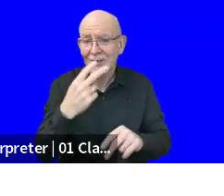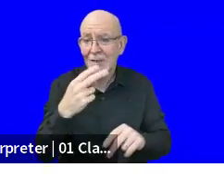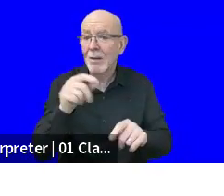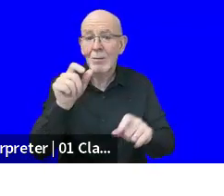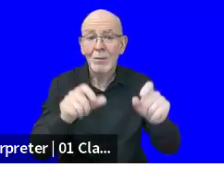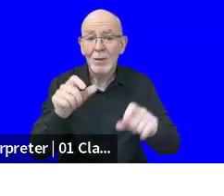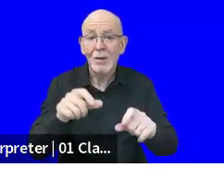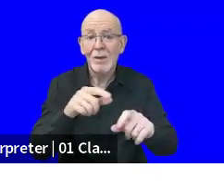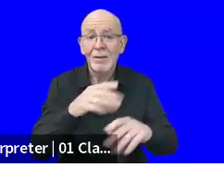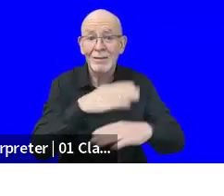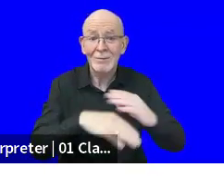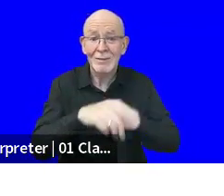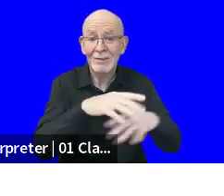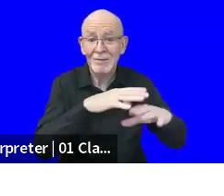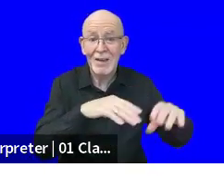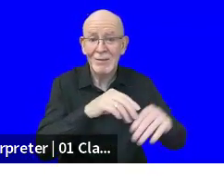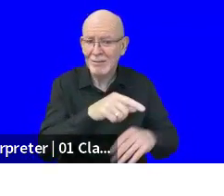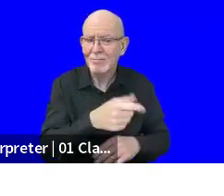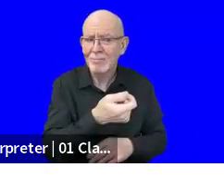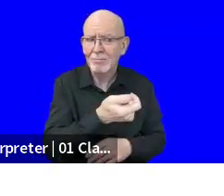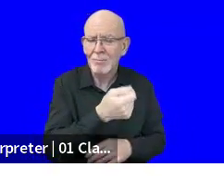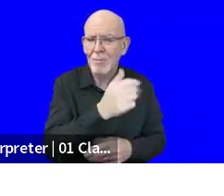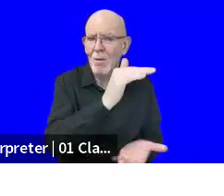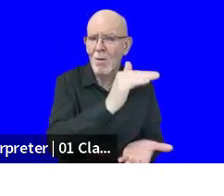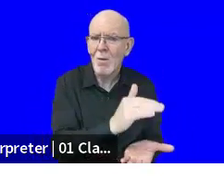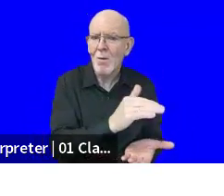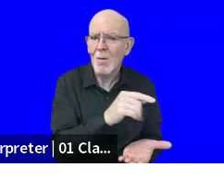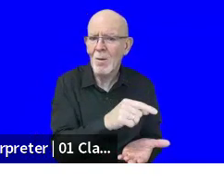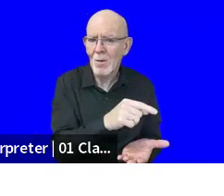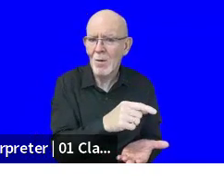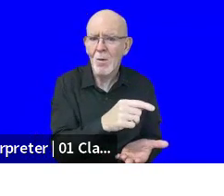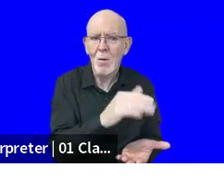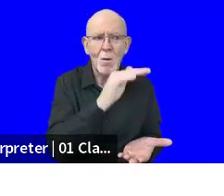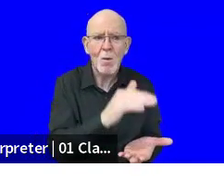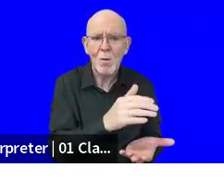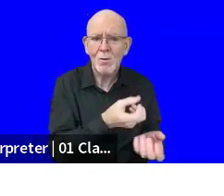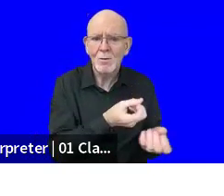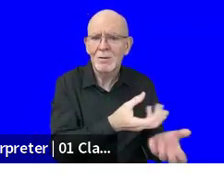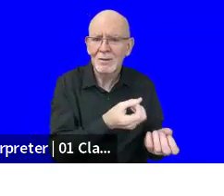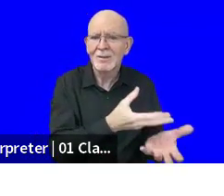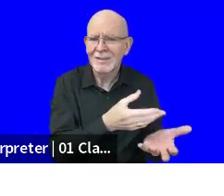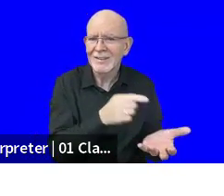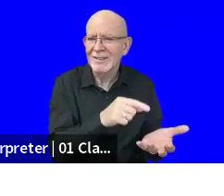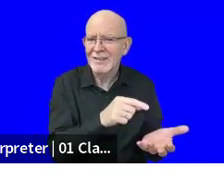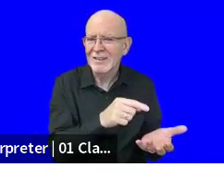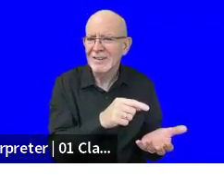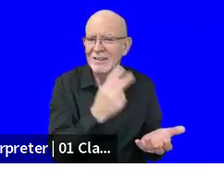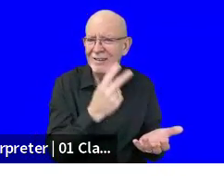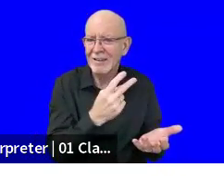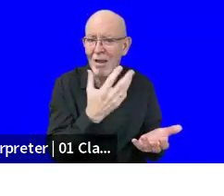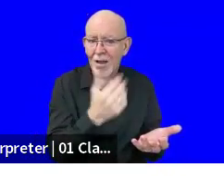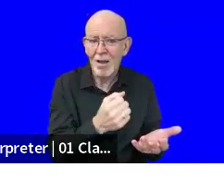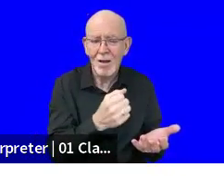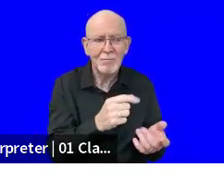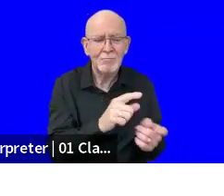higher poverty rates. But if we don't measure this disability-related cost, we underestimate the